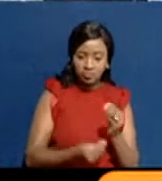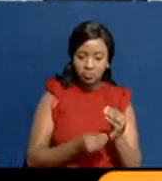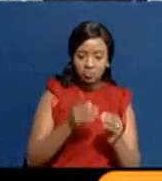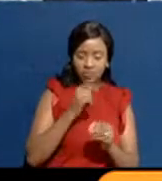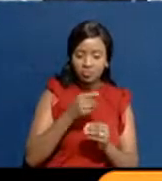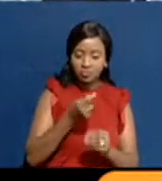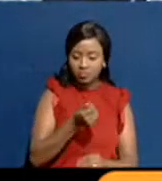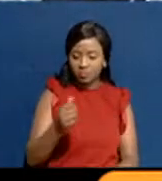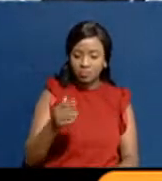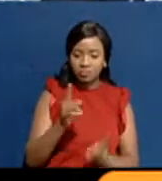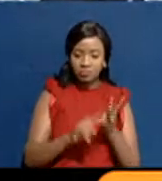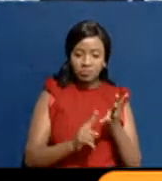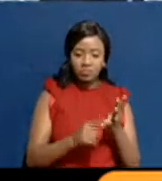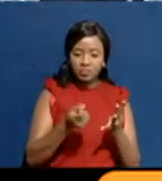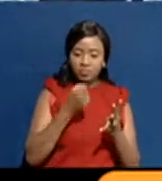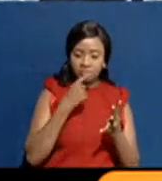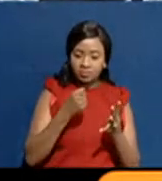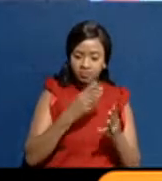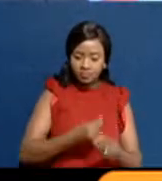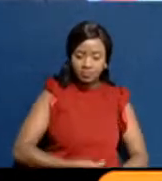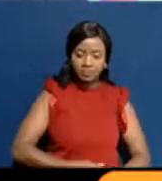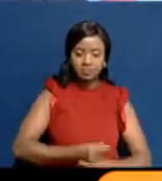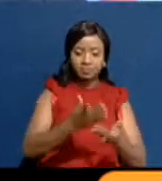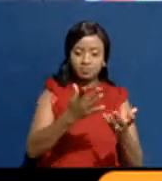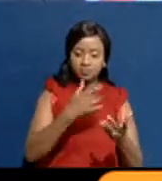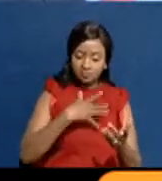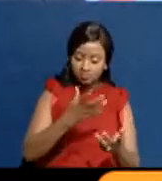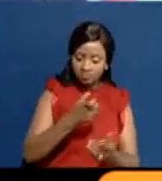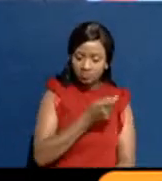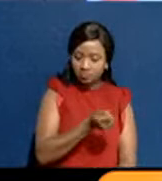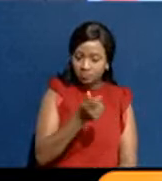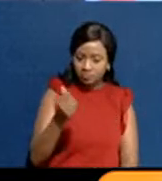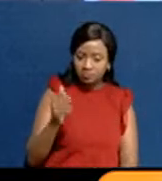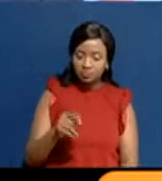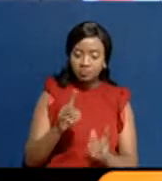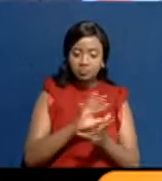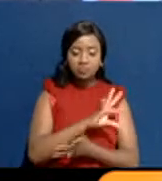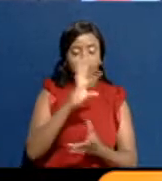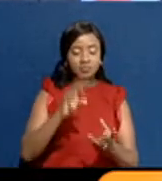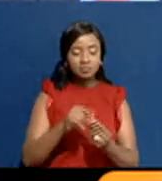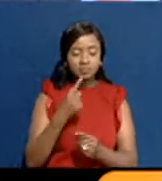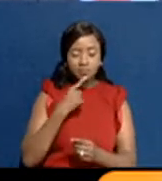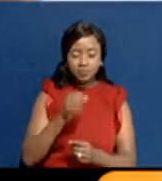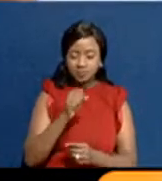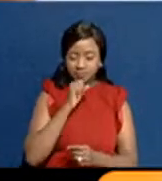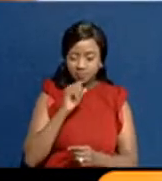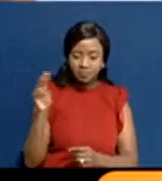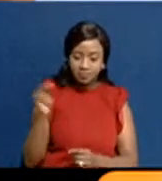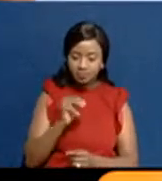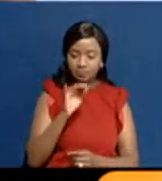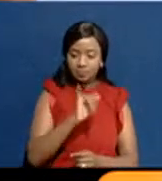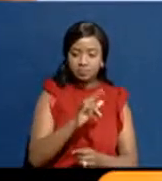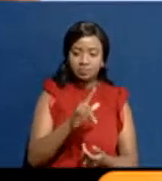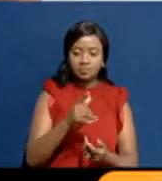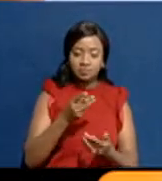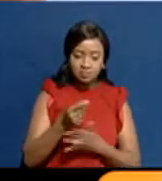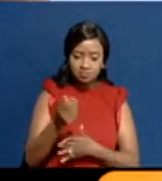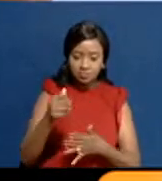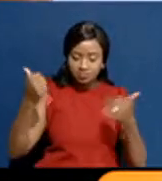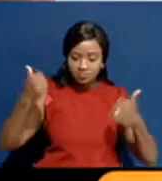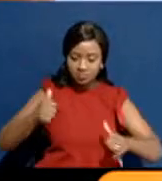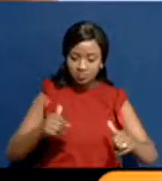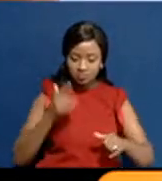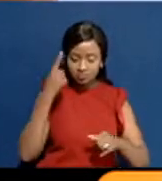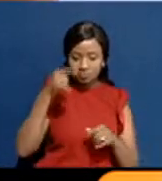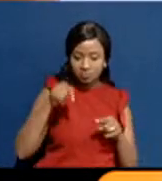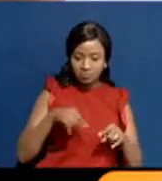They are owed money for distribution of KEMSA supplies. There's actually 150 million, which is listed as debt accrued for distribution alone this year